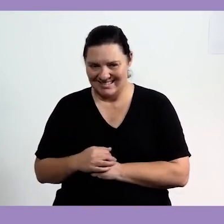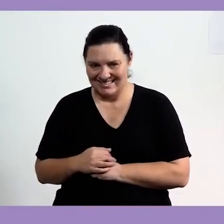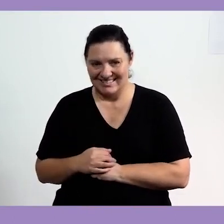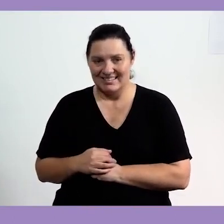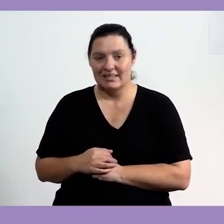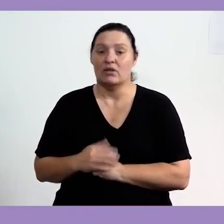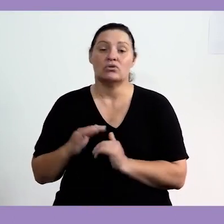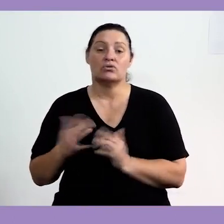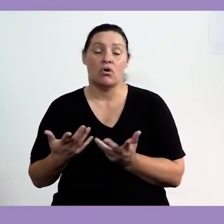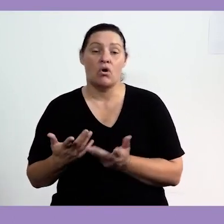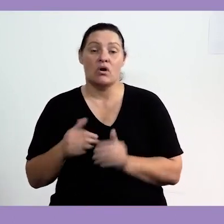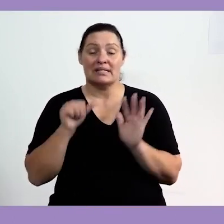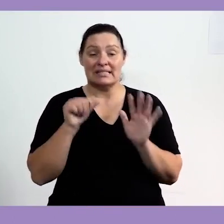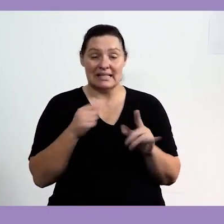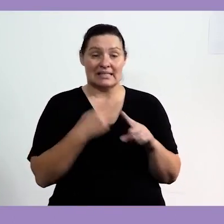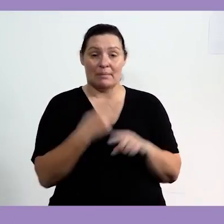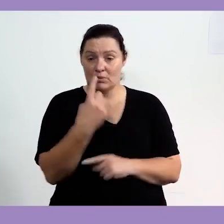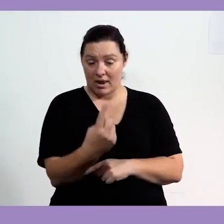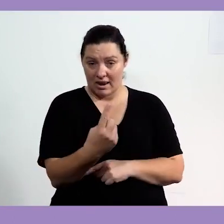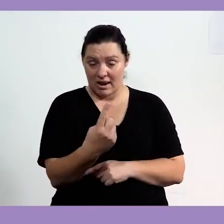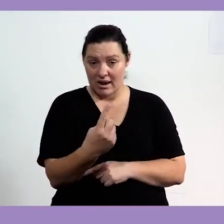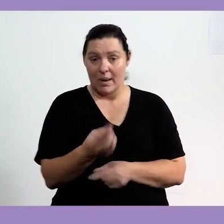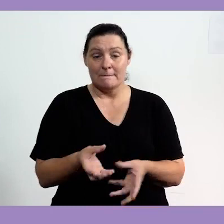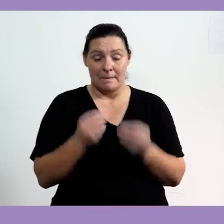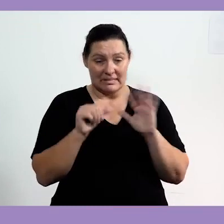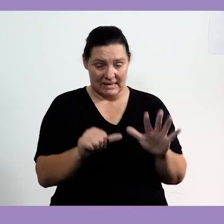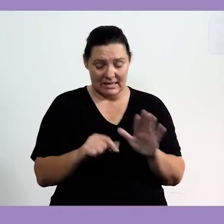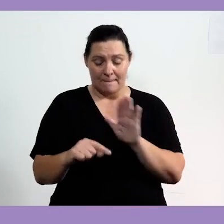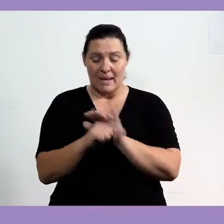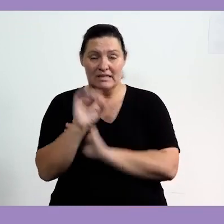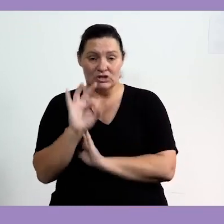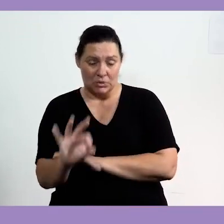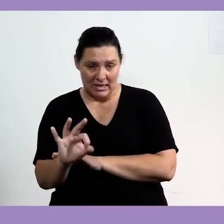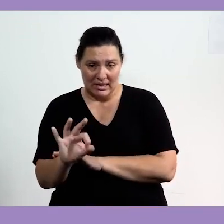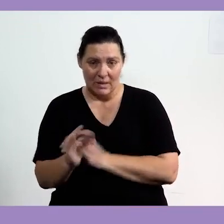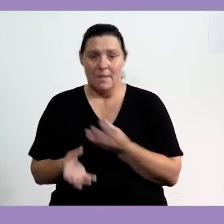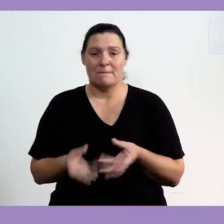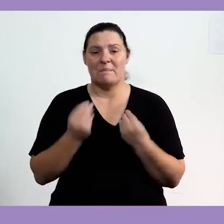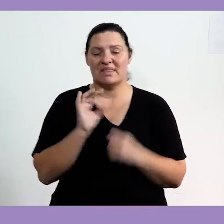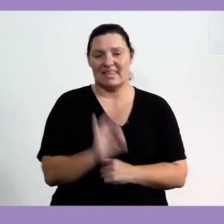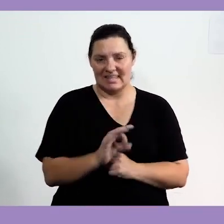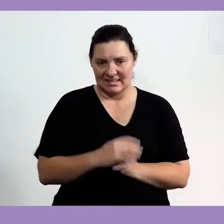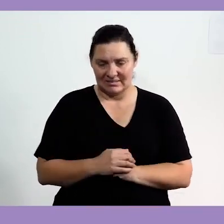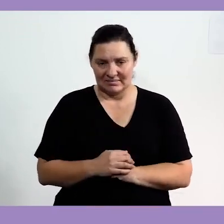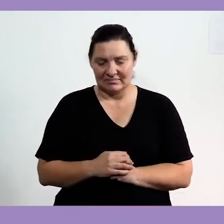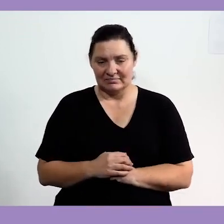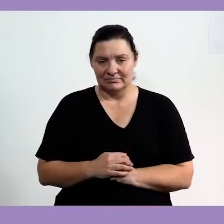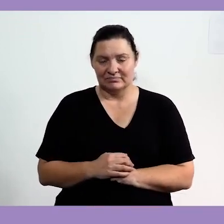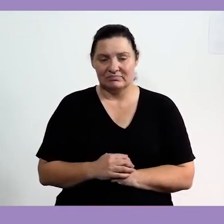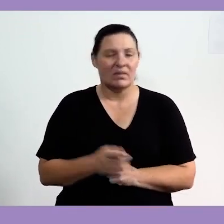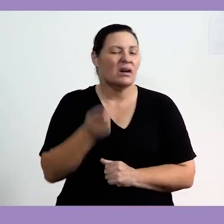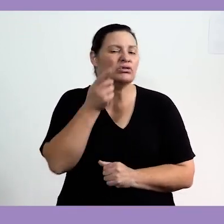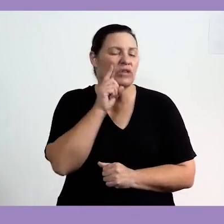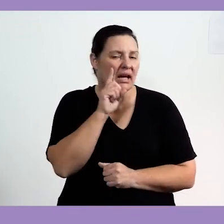then you are absolutely correct. So that 6 multiplied by 1 is going to be 6, and then when we subtract 3, that gives us a